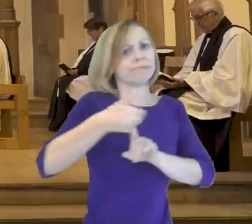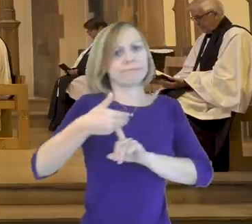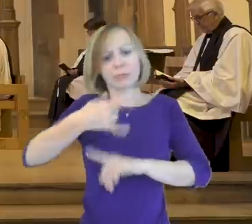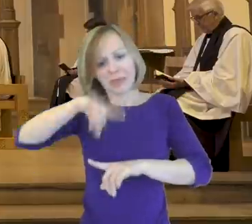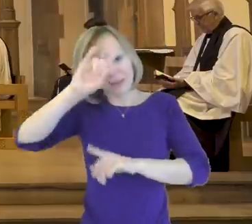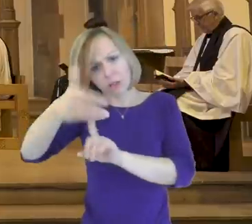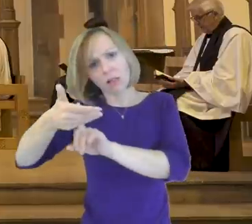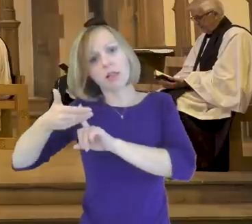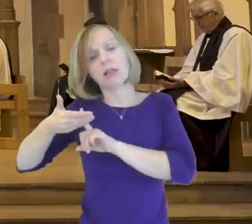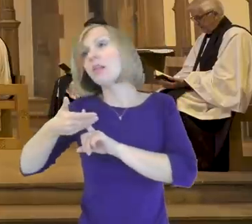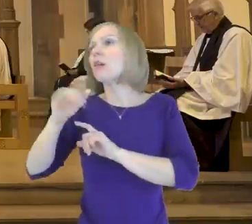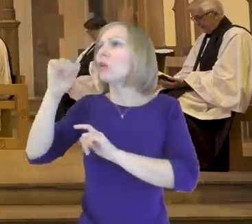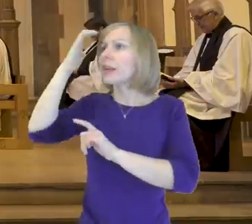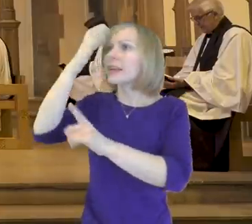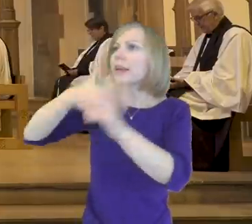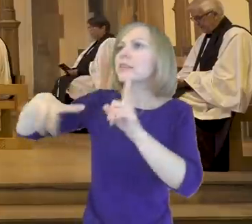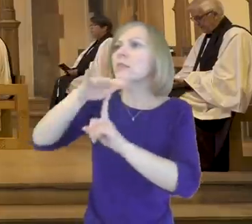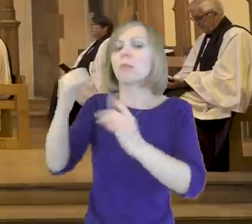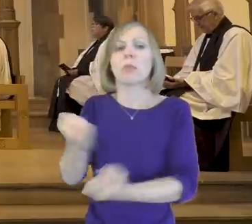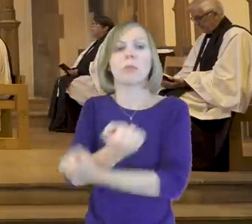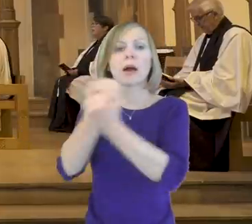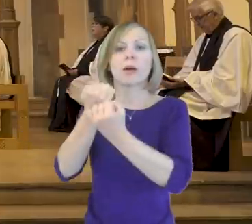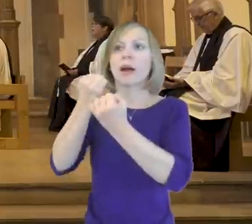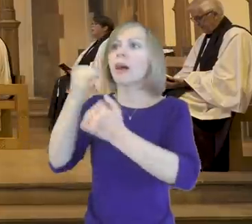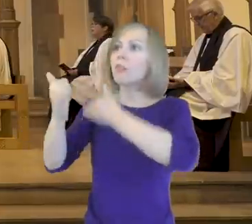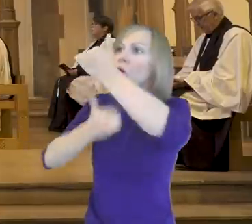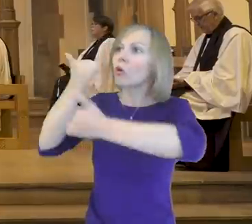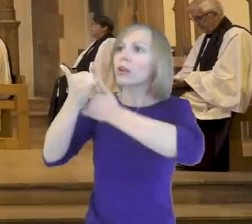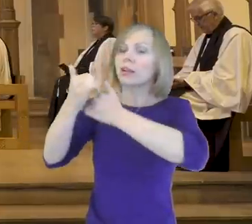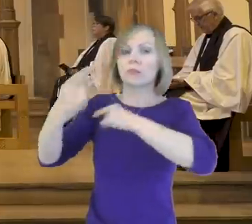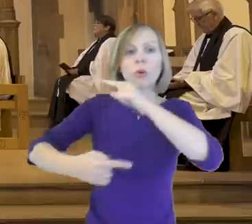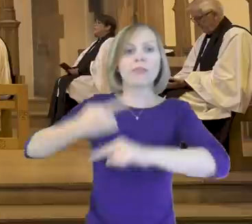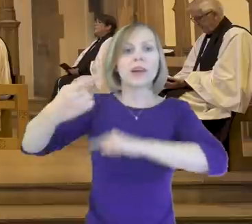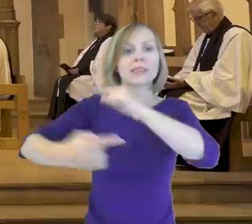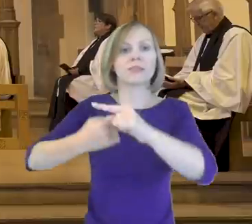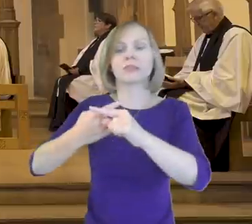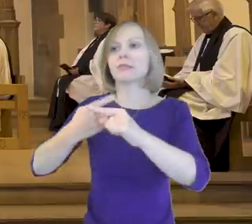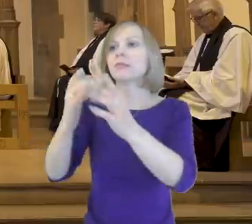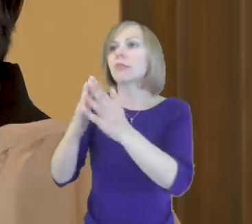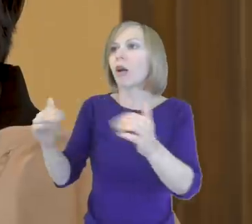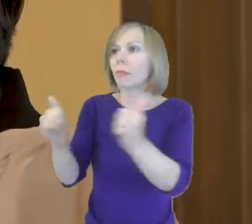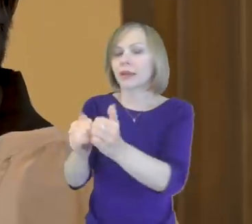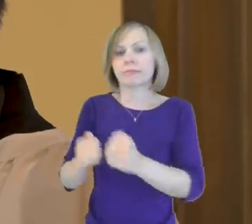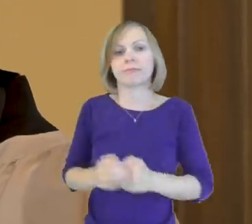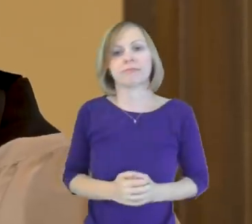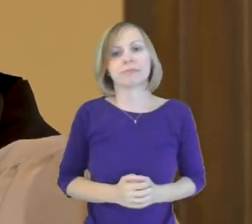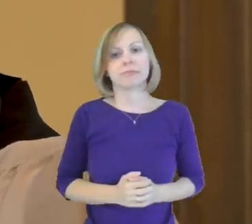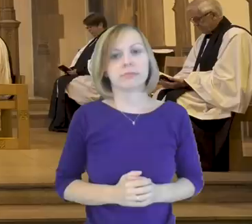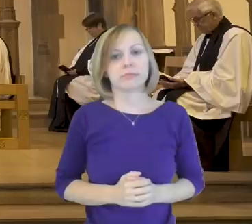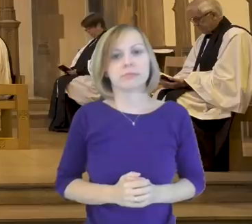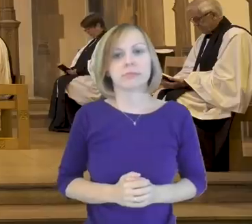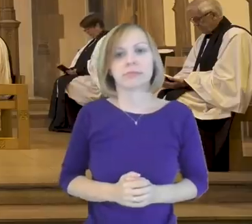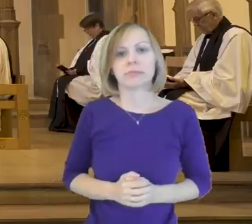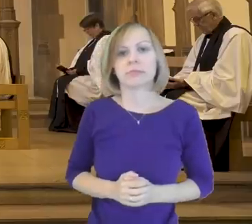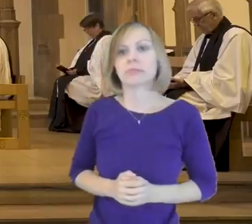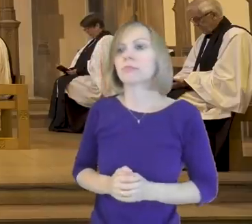deliver us from evil. For thine is the kingdom, the power, and the glory, for ever and ever. Amen.